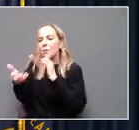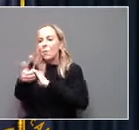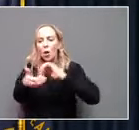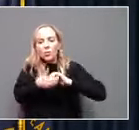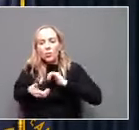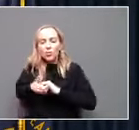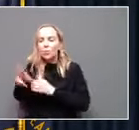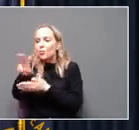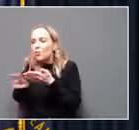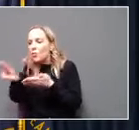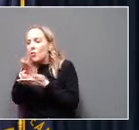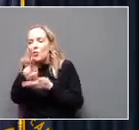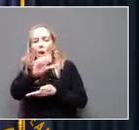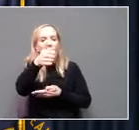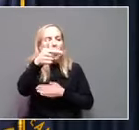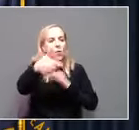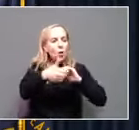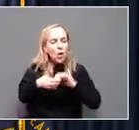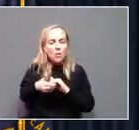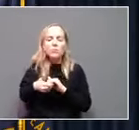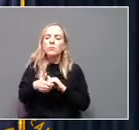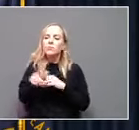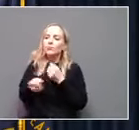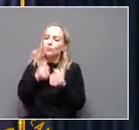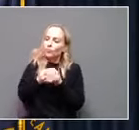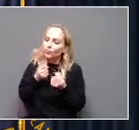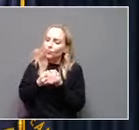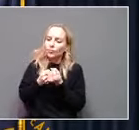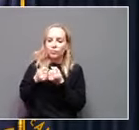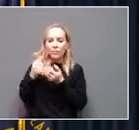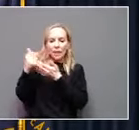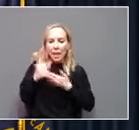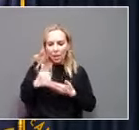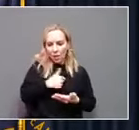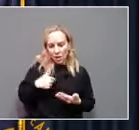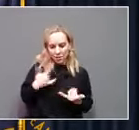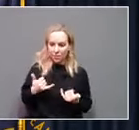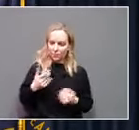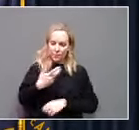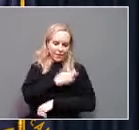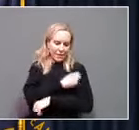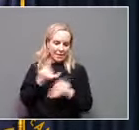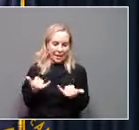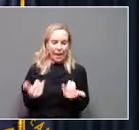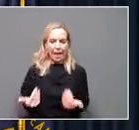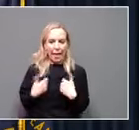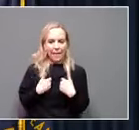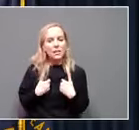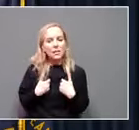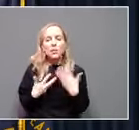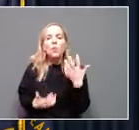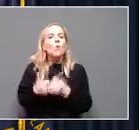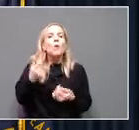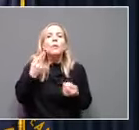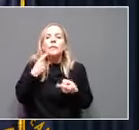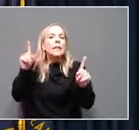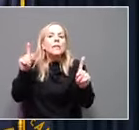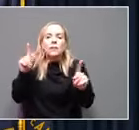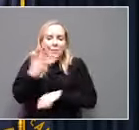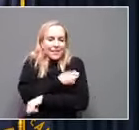and others coming to our aid, getting people vaccinated, and now having the most successful vaccination